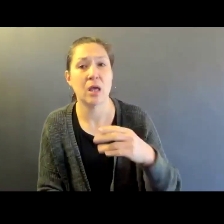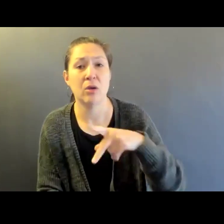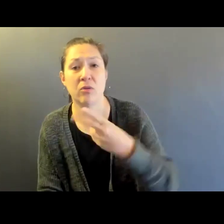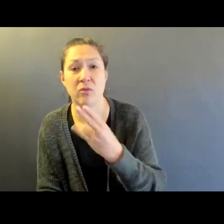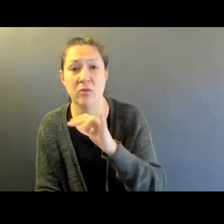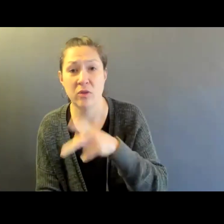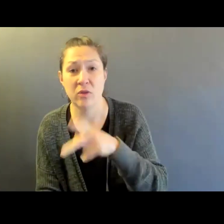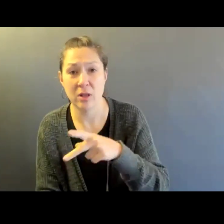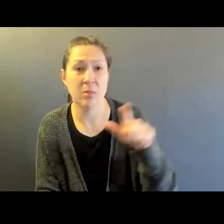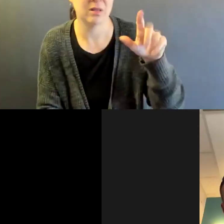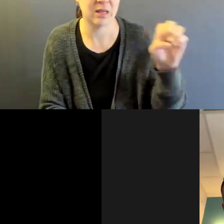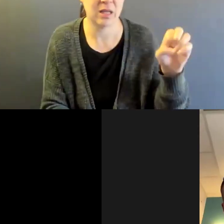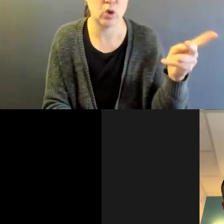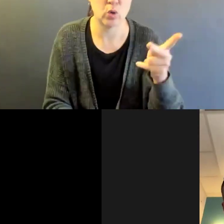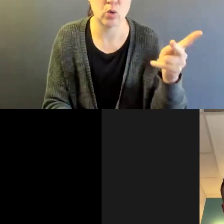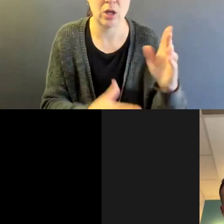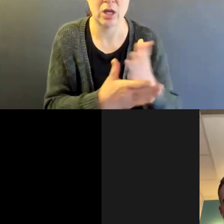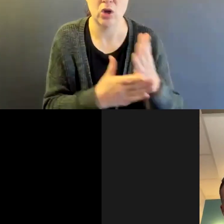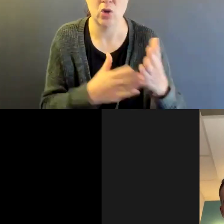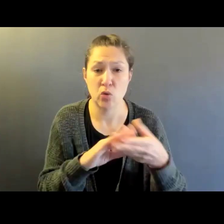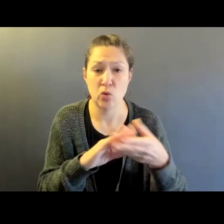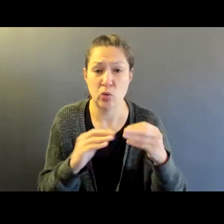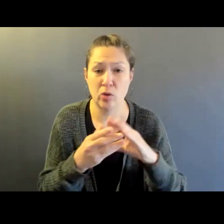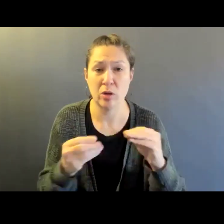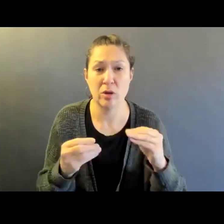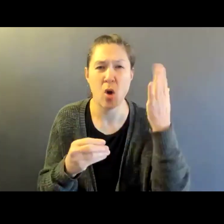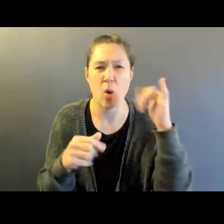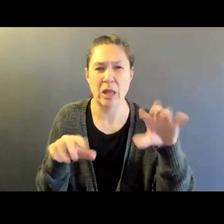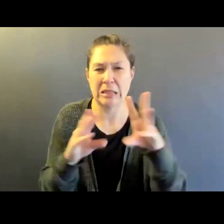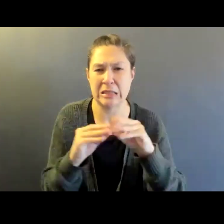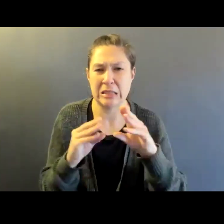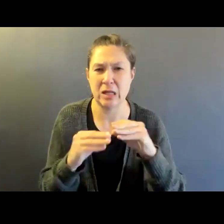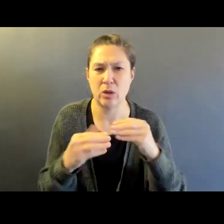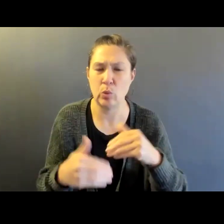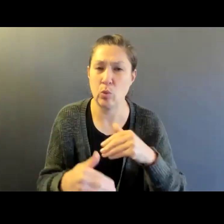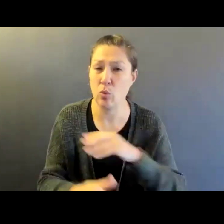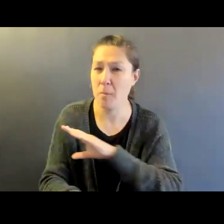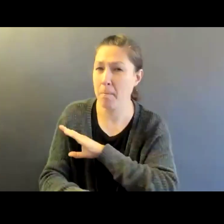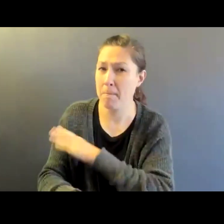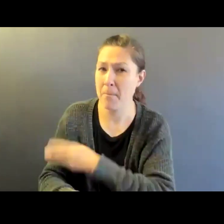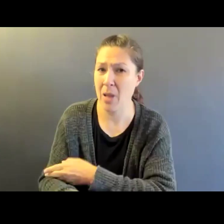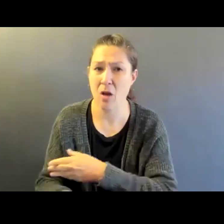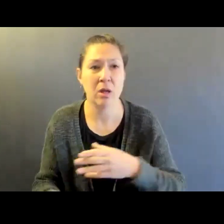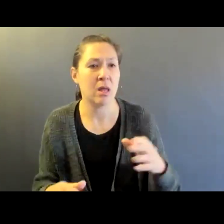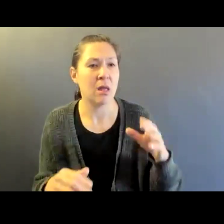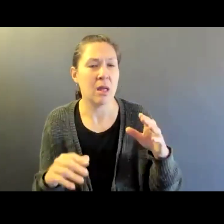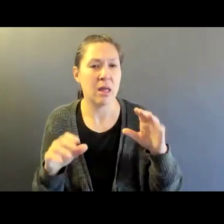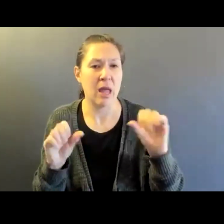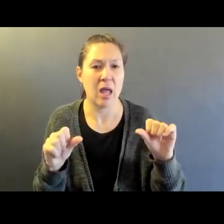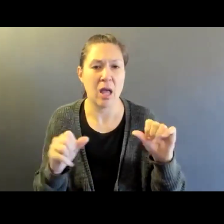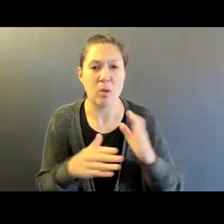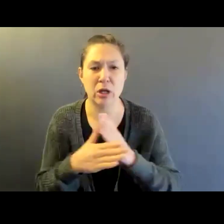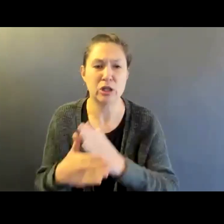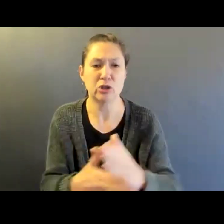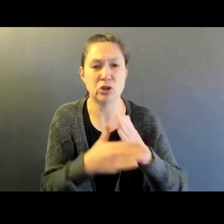stories. I think what we found so powerful in these sessions is the ability for us to kind of share across work we do with either kind of peers or folks who